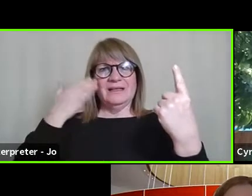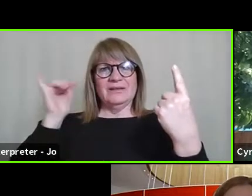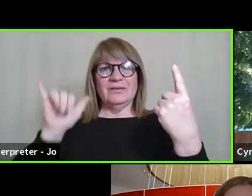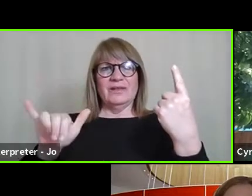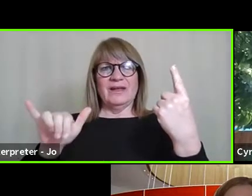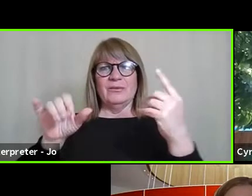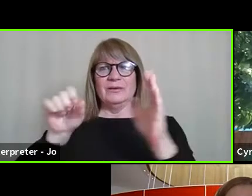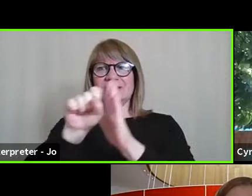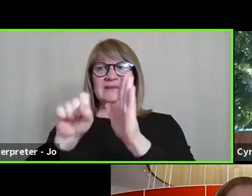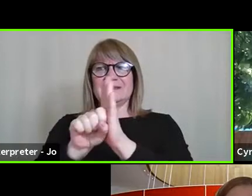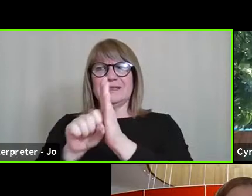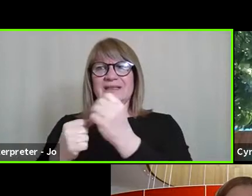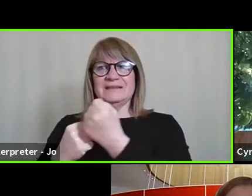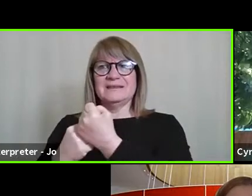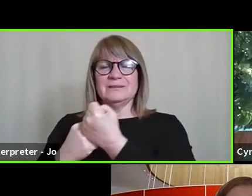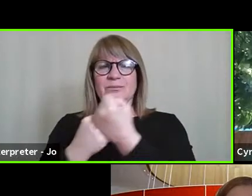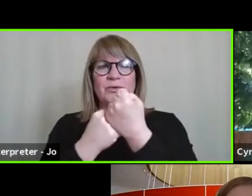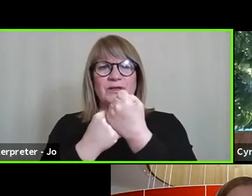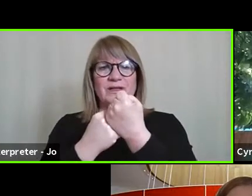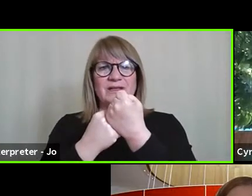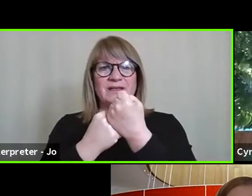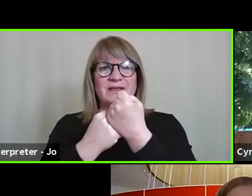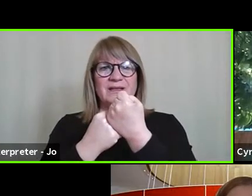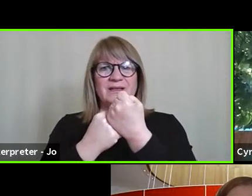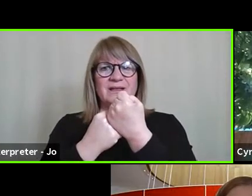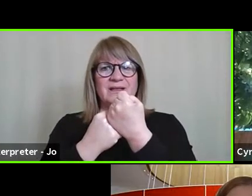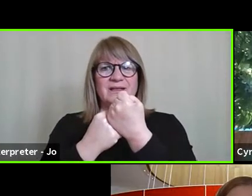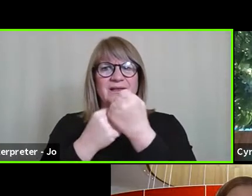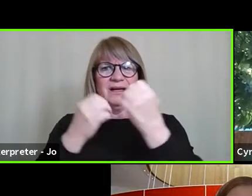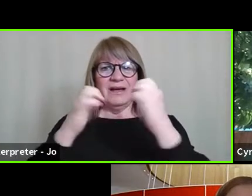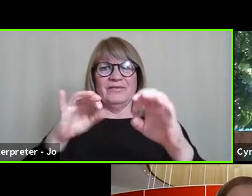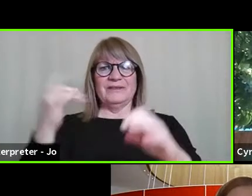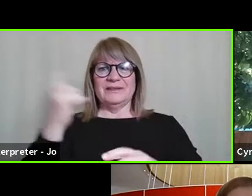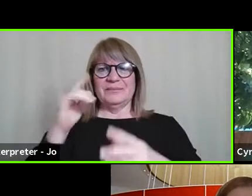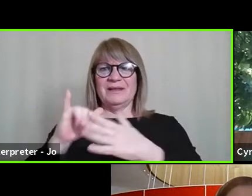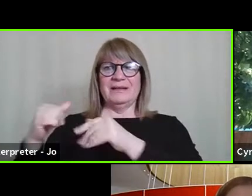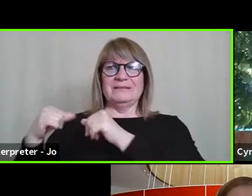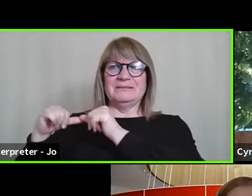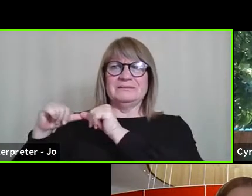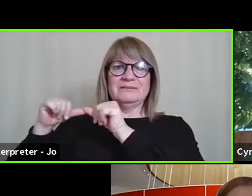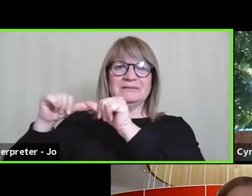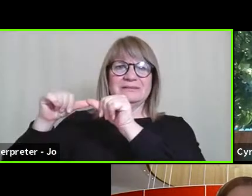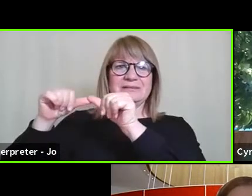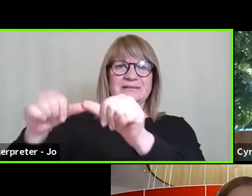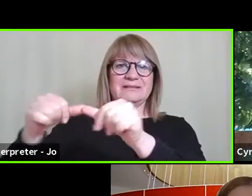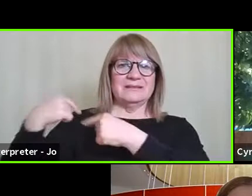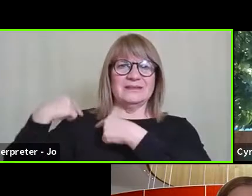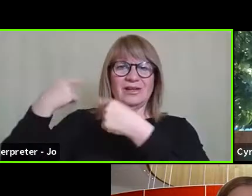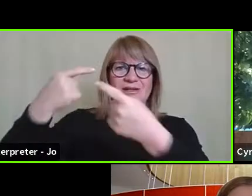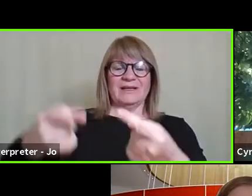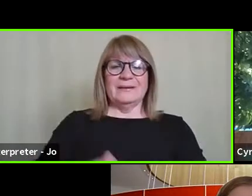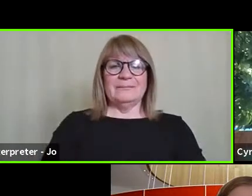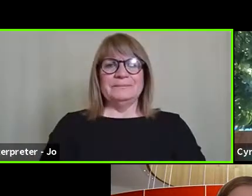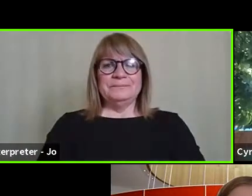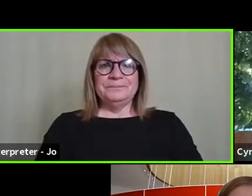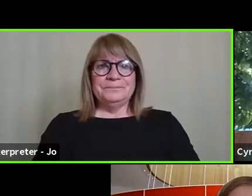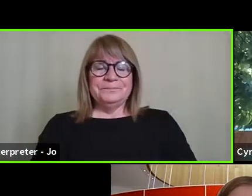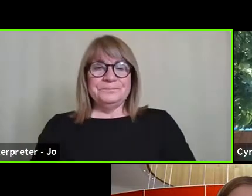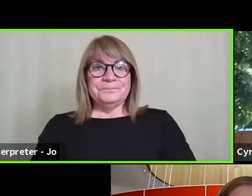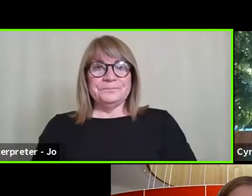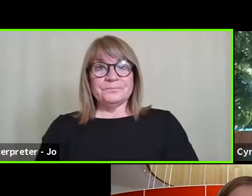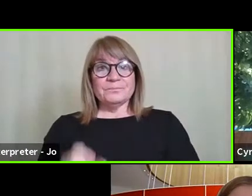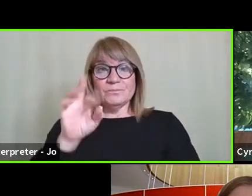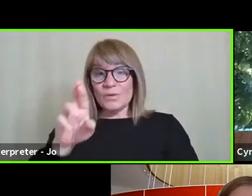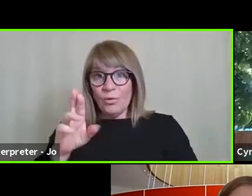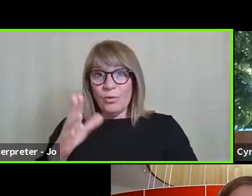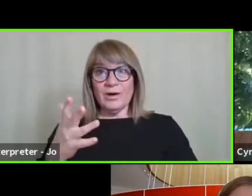state-sponsored effort something that has been ongoing that has been happening for a very long time or we would have family